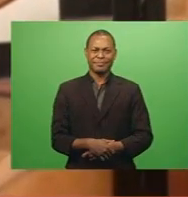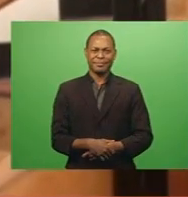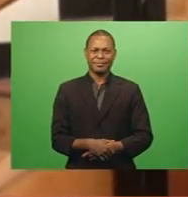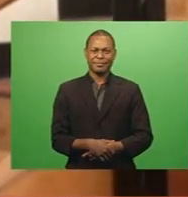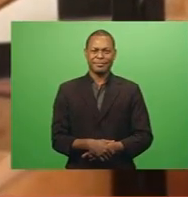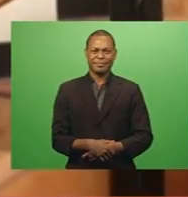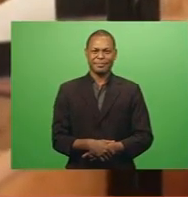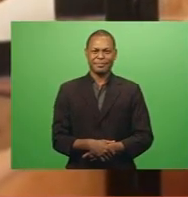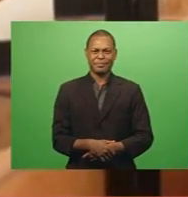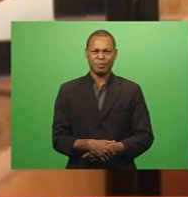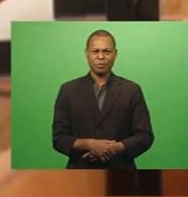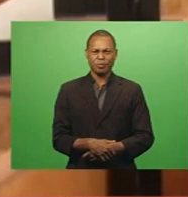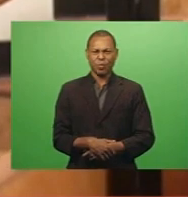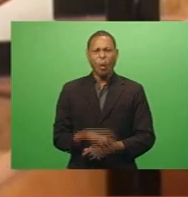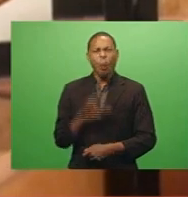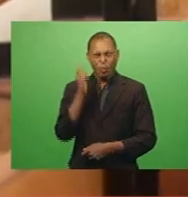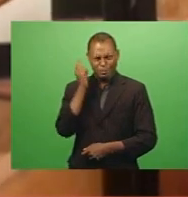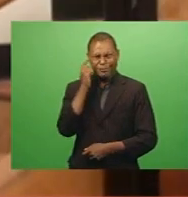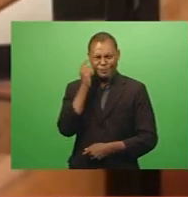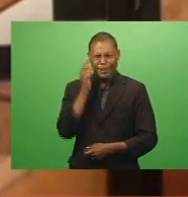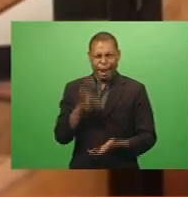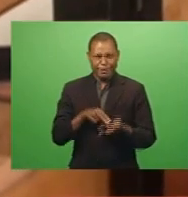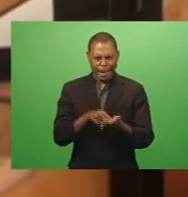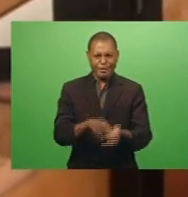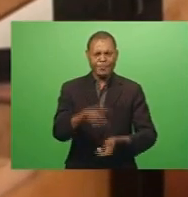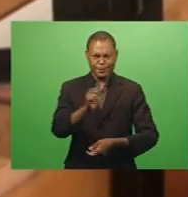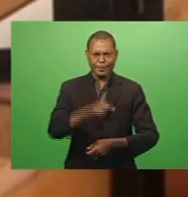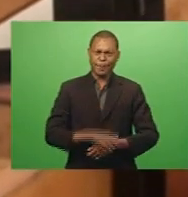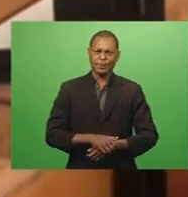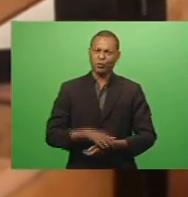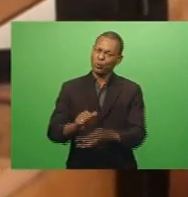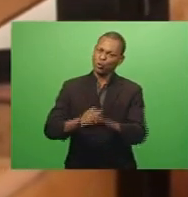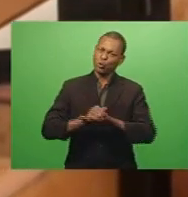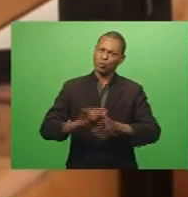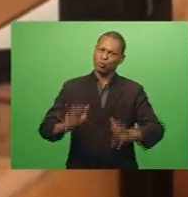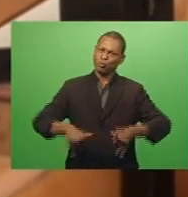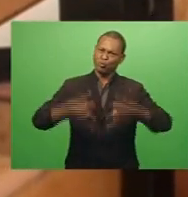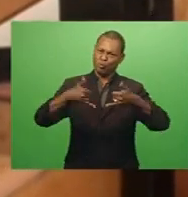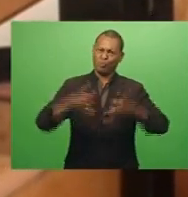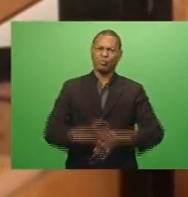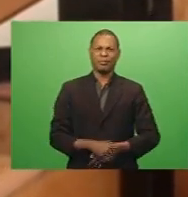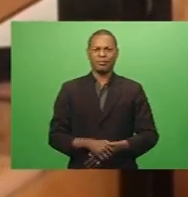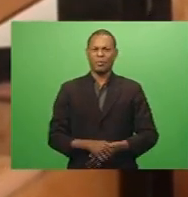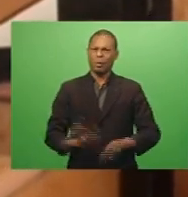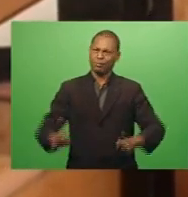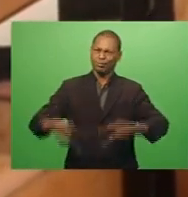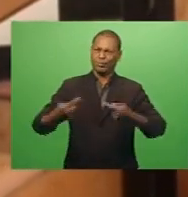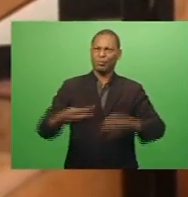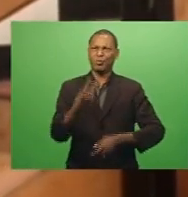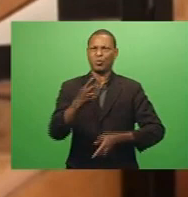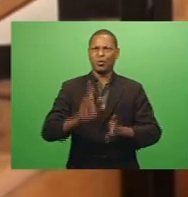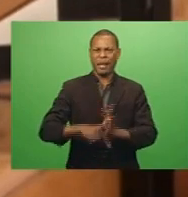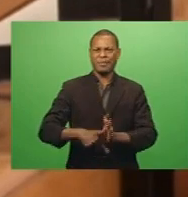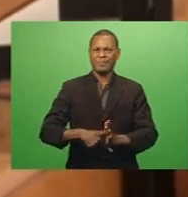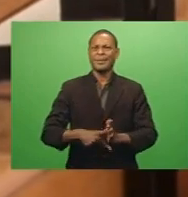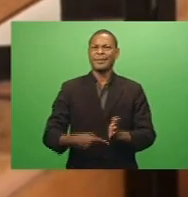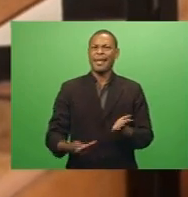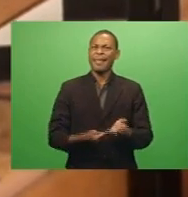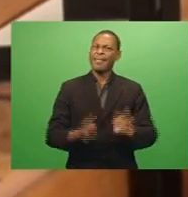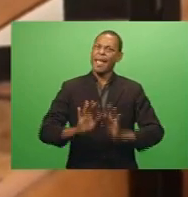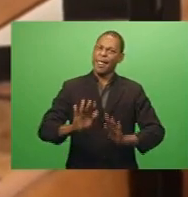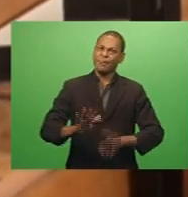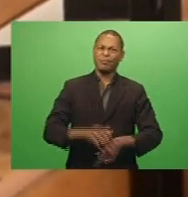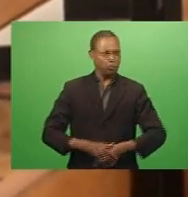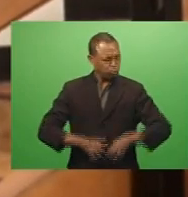I think Nandi will retain the trophy. I watched their game against Tailebu in the last 2 challenge and they were really good. I don't think they'll let